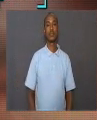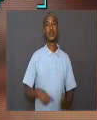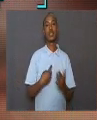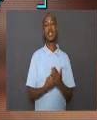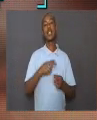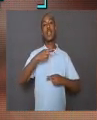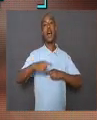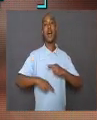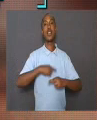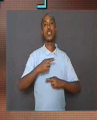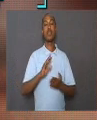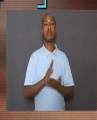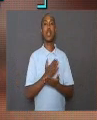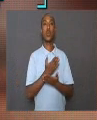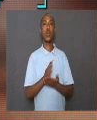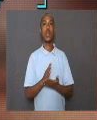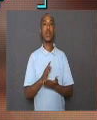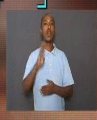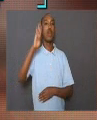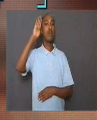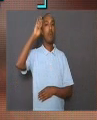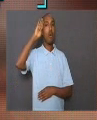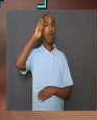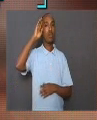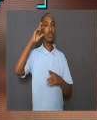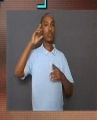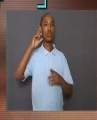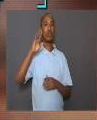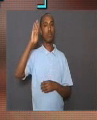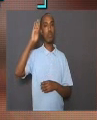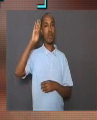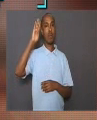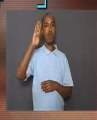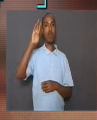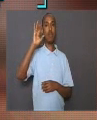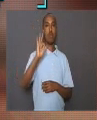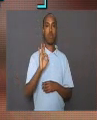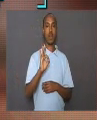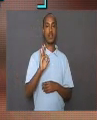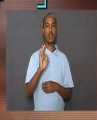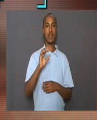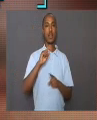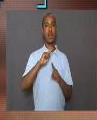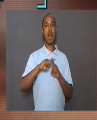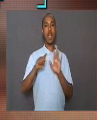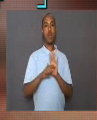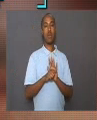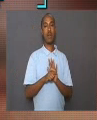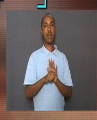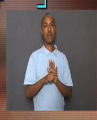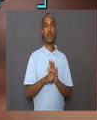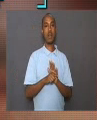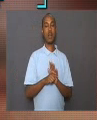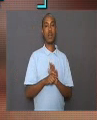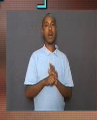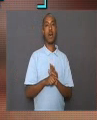This reaction between boron trifluoride and fluoride ion acts as